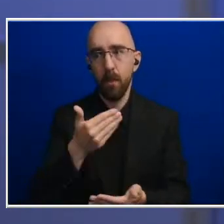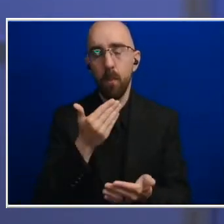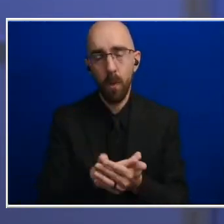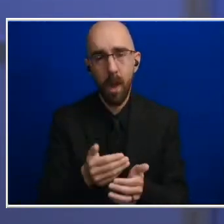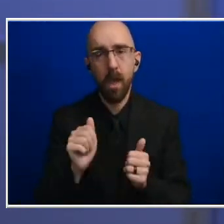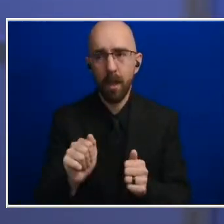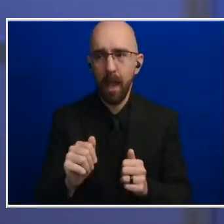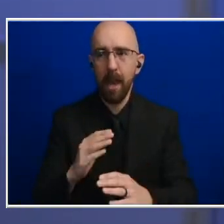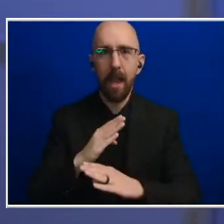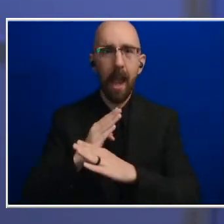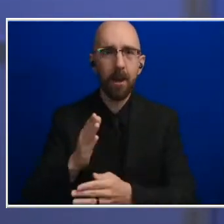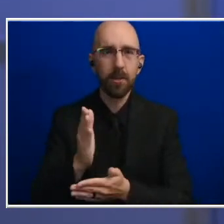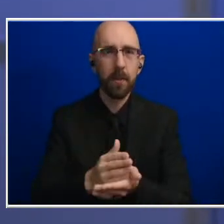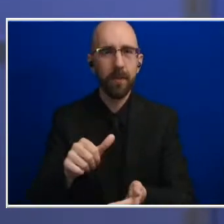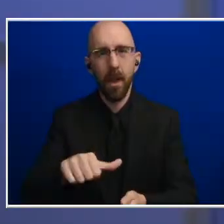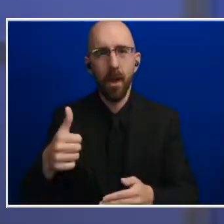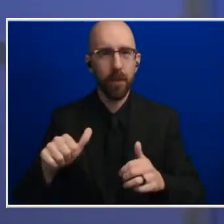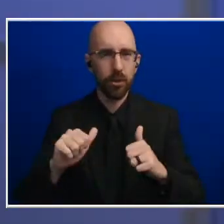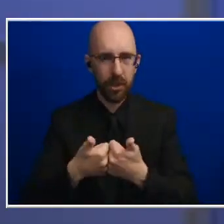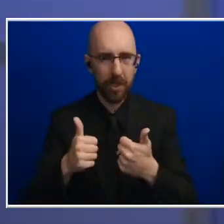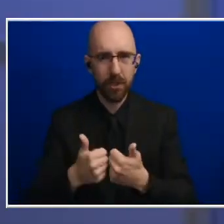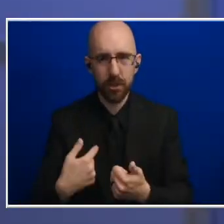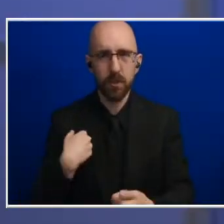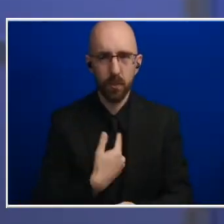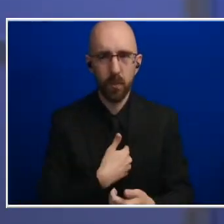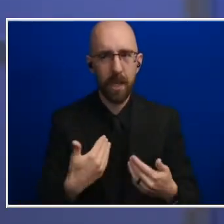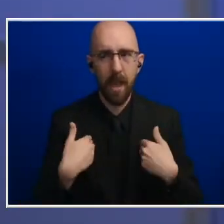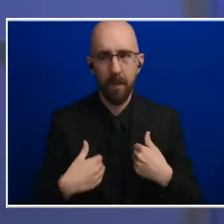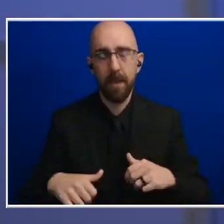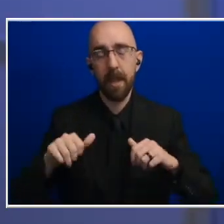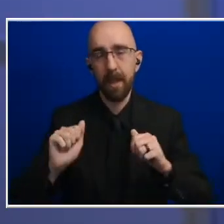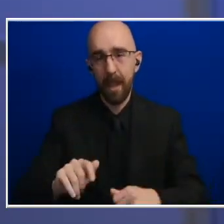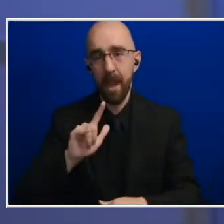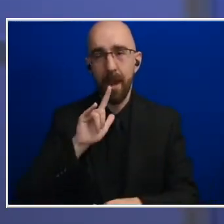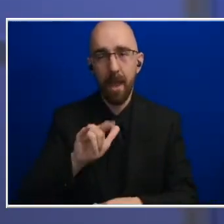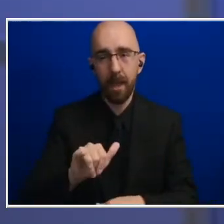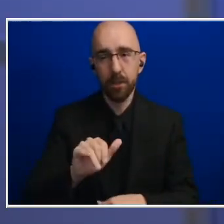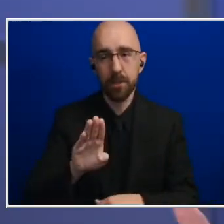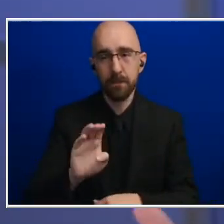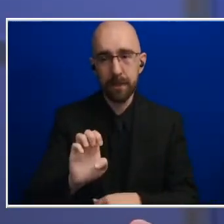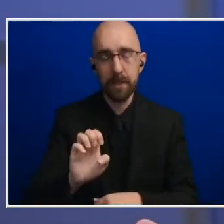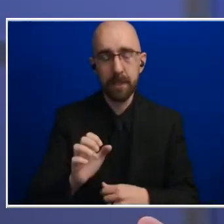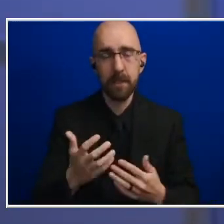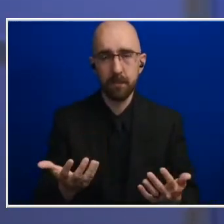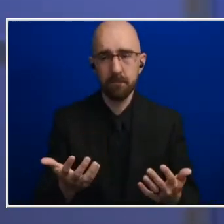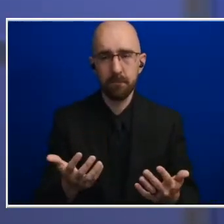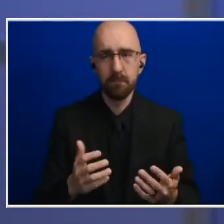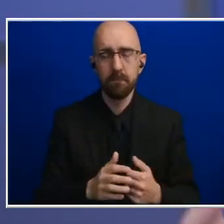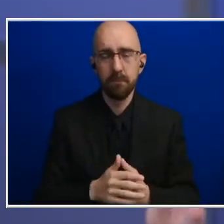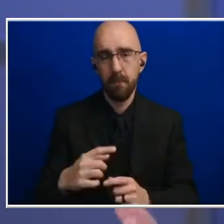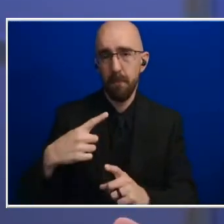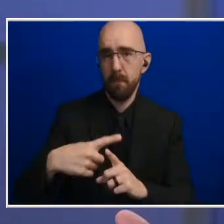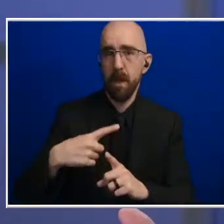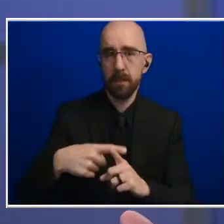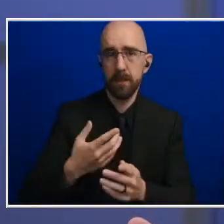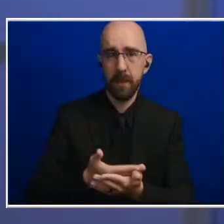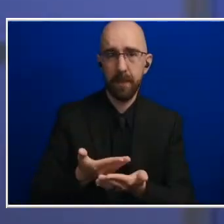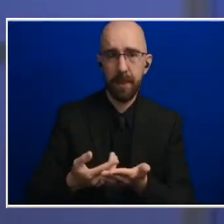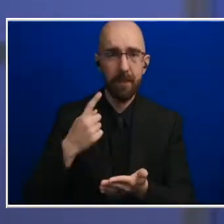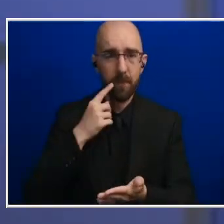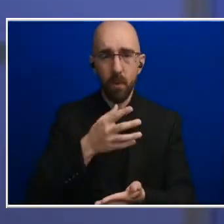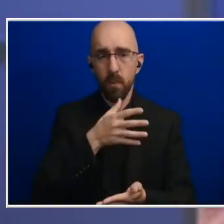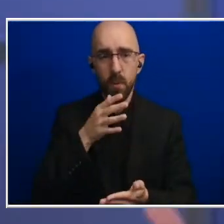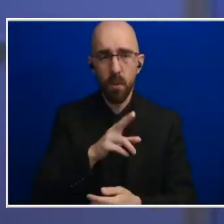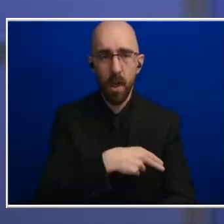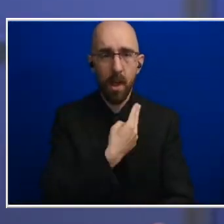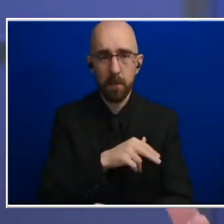other challenges that we have. And it can actually be a positive thing for a rural hospital to be able to deliver